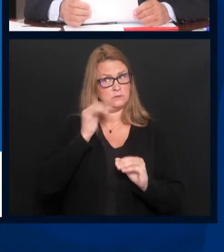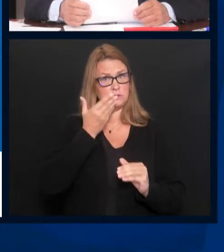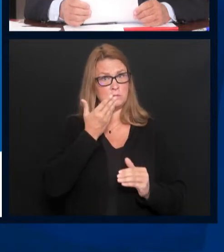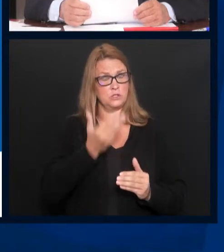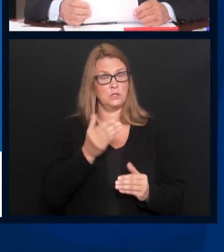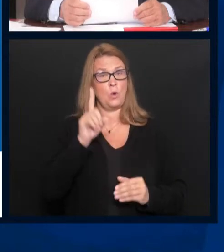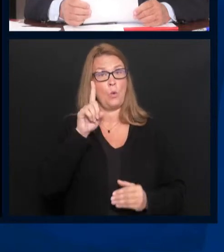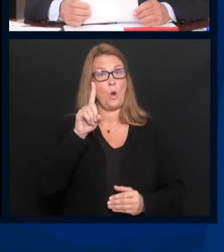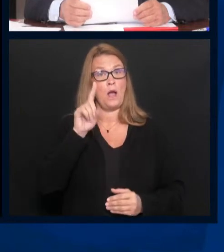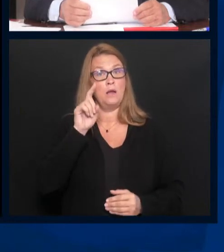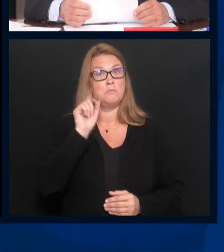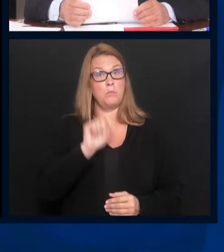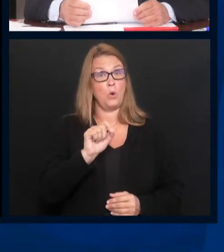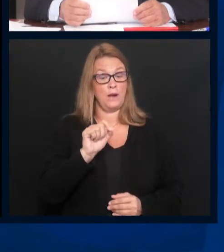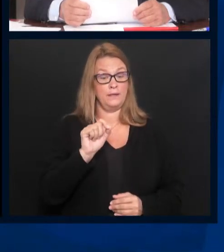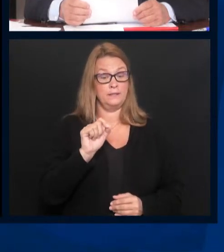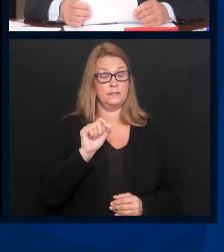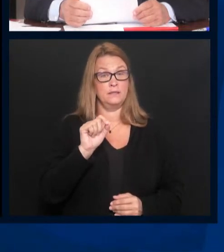out